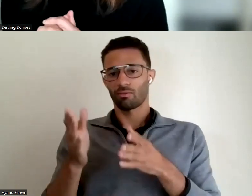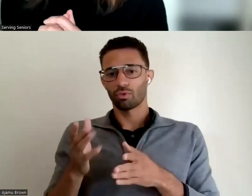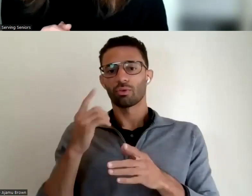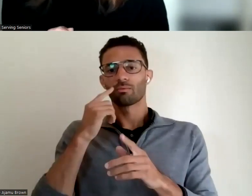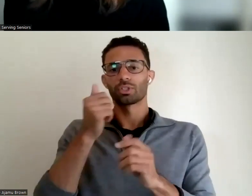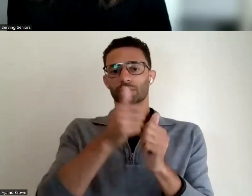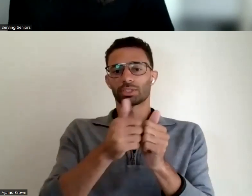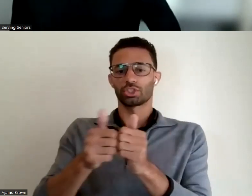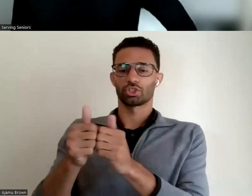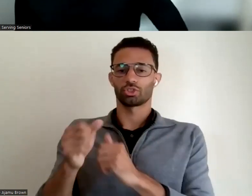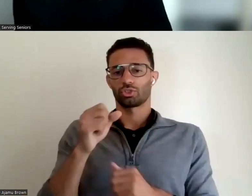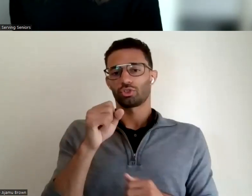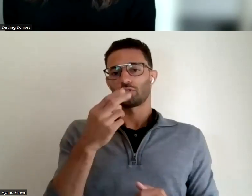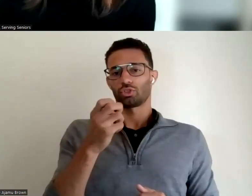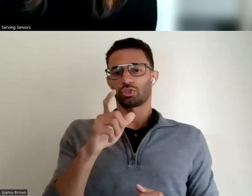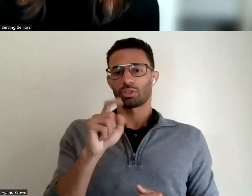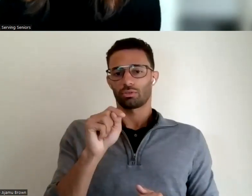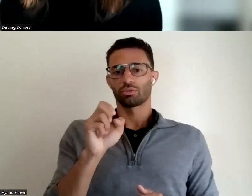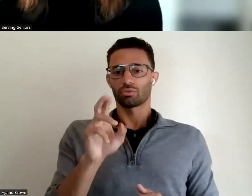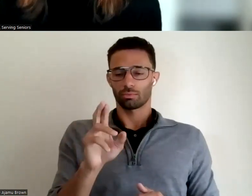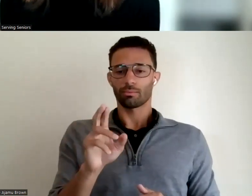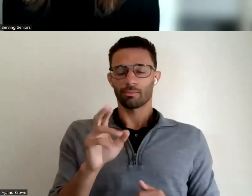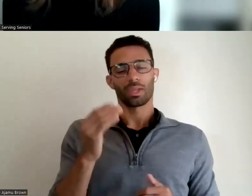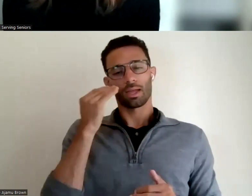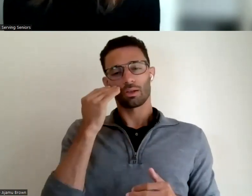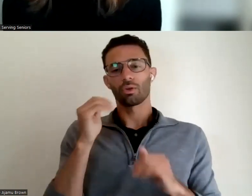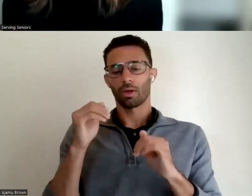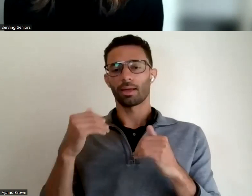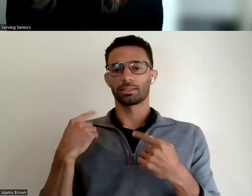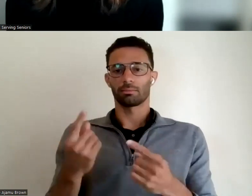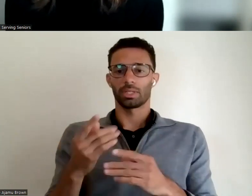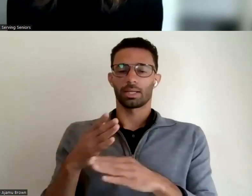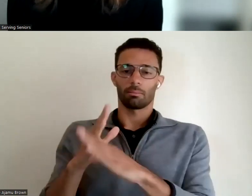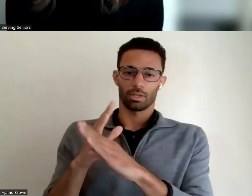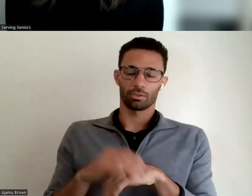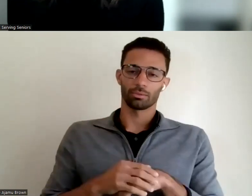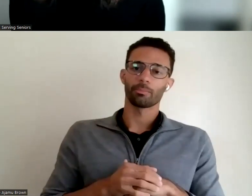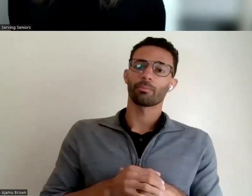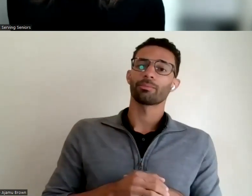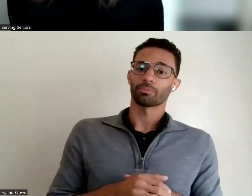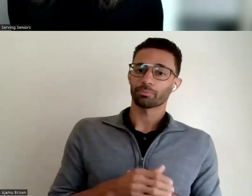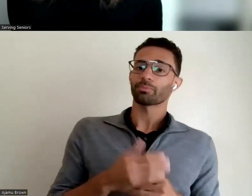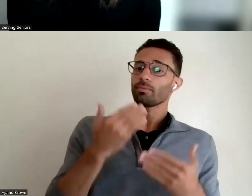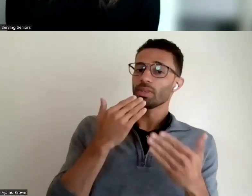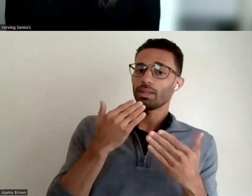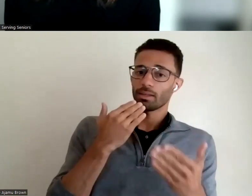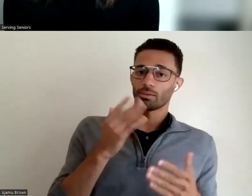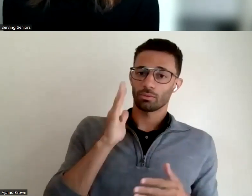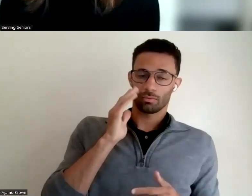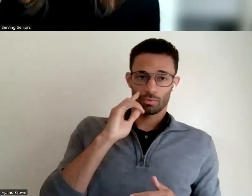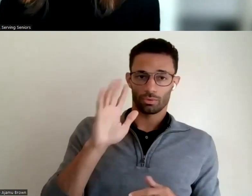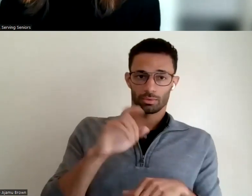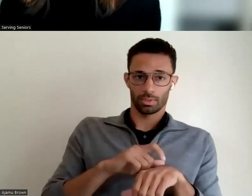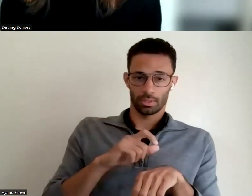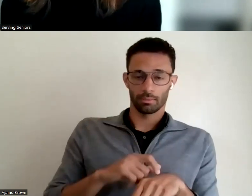a barrier. Thank you very much, and I appreciate the committee's indulgence. Well, we appreciate you, Peter, and